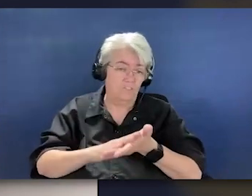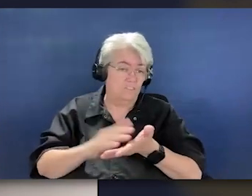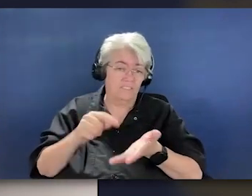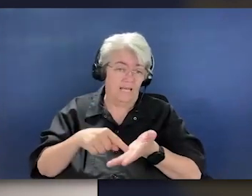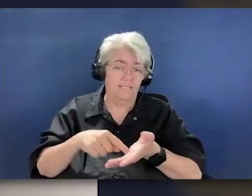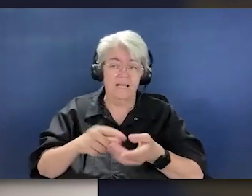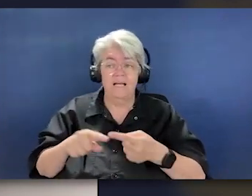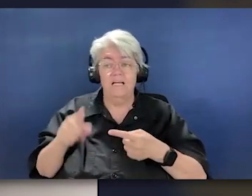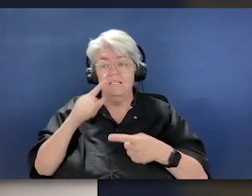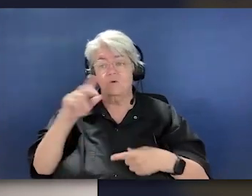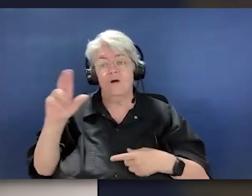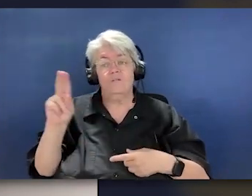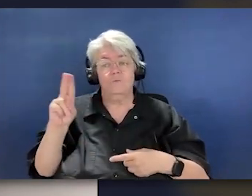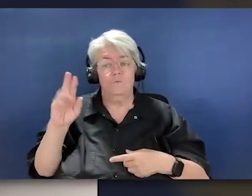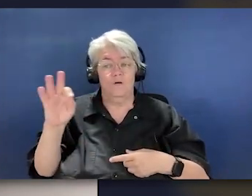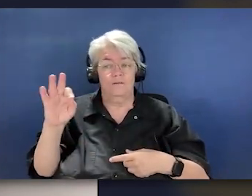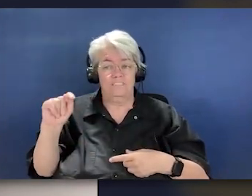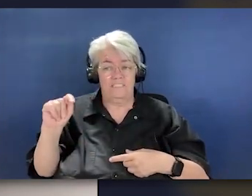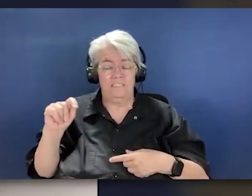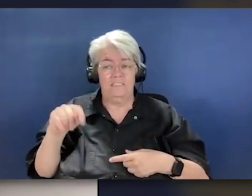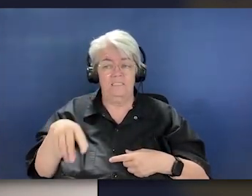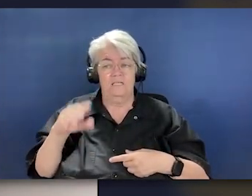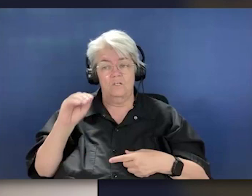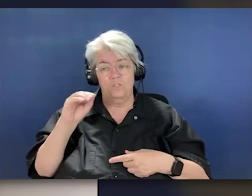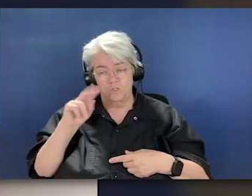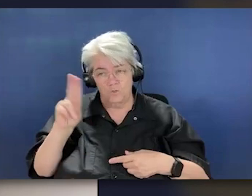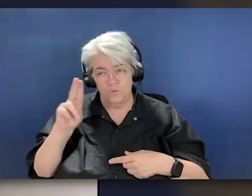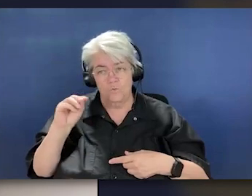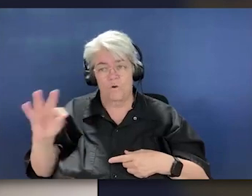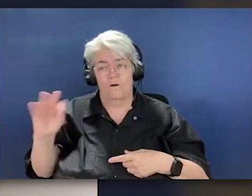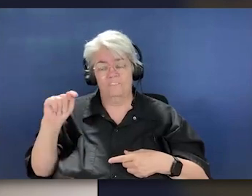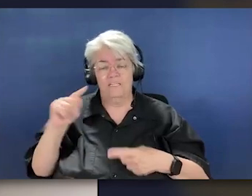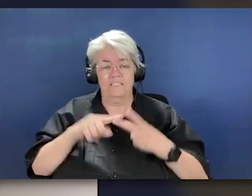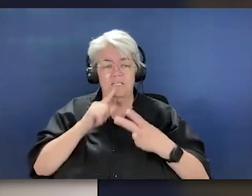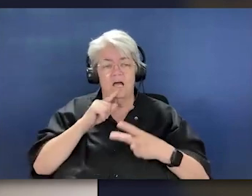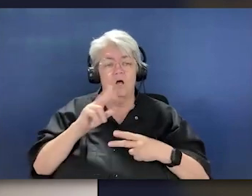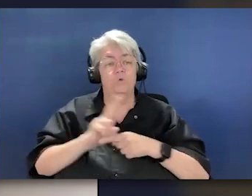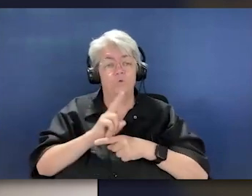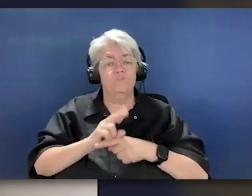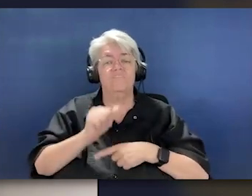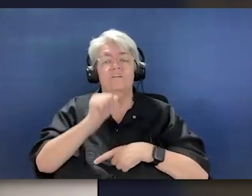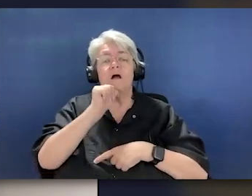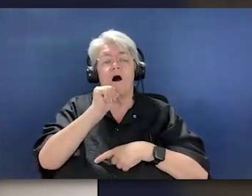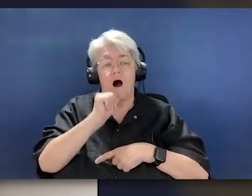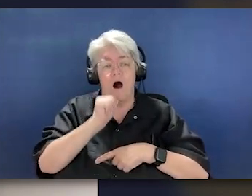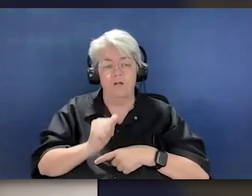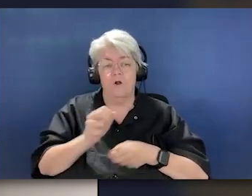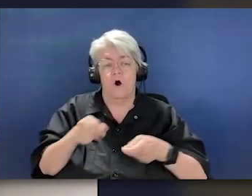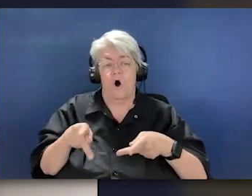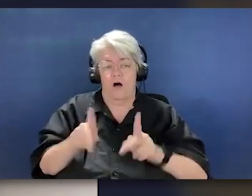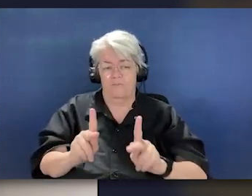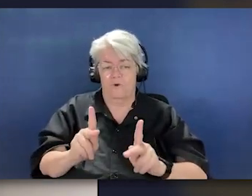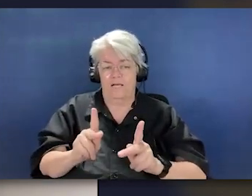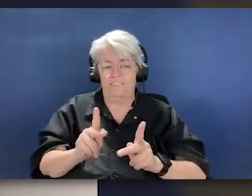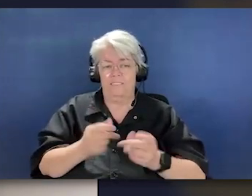T, we defined it early on as use of an unauthorized aid. So rather